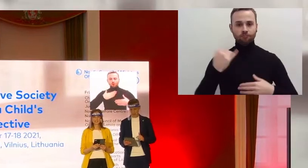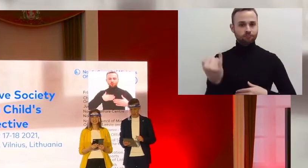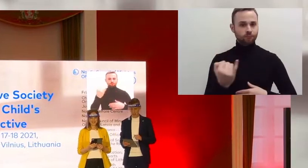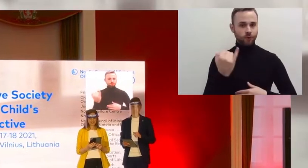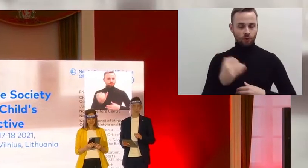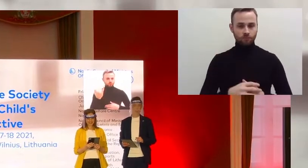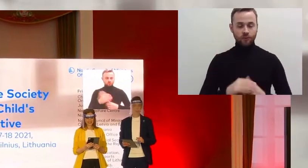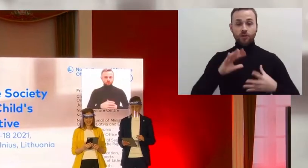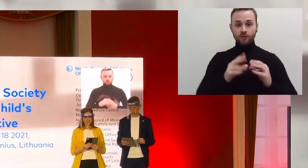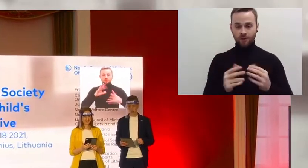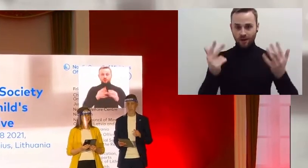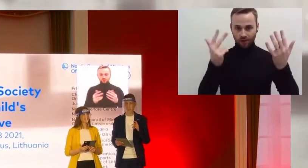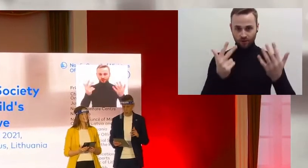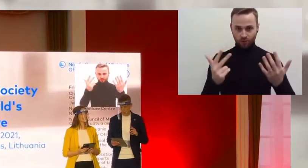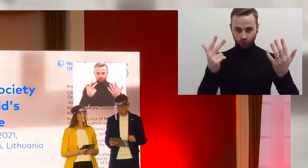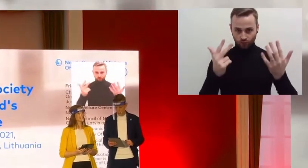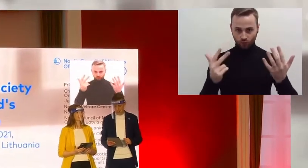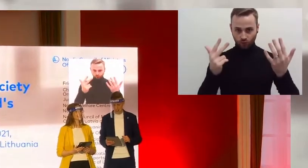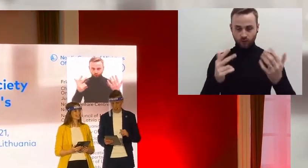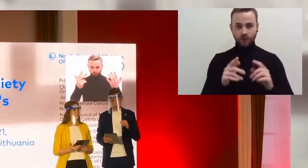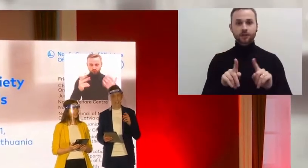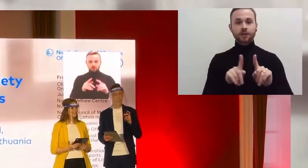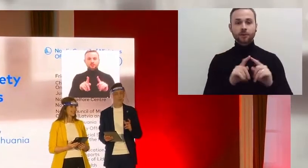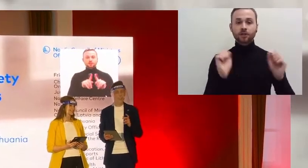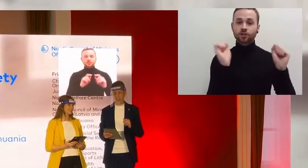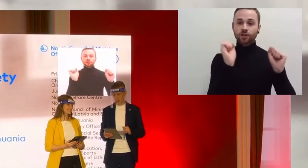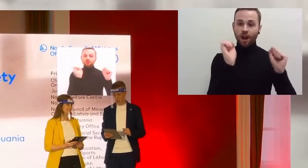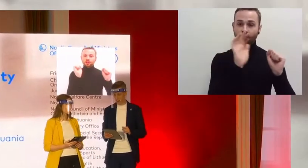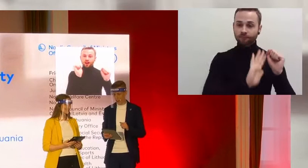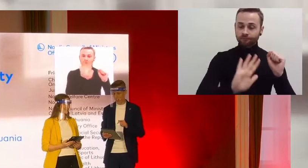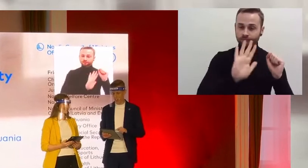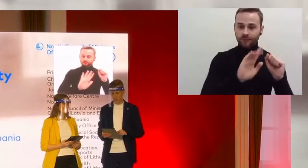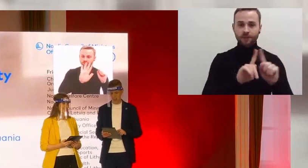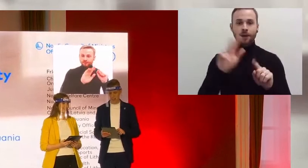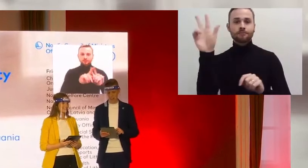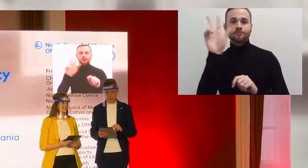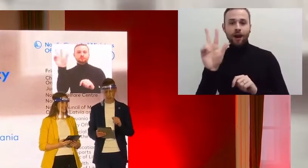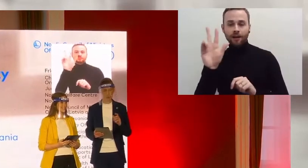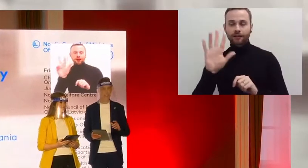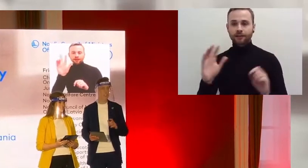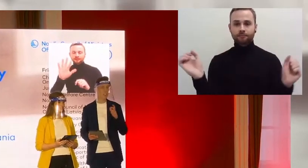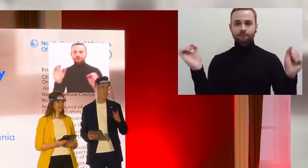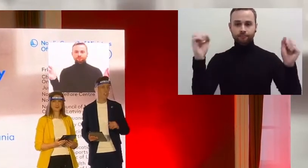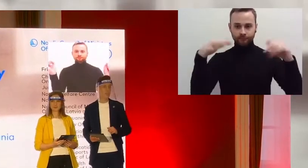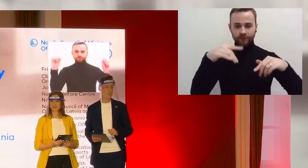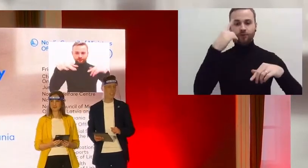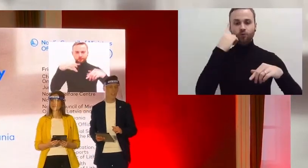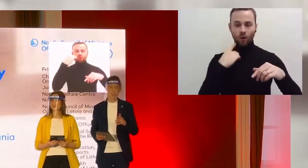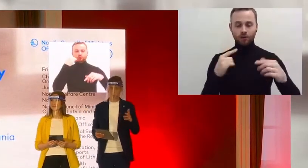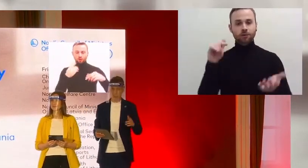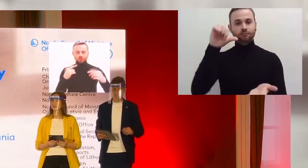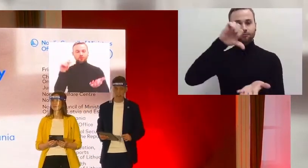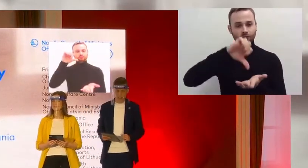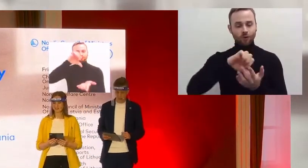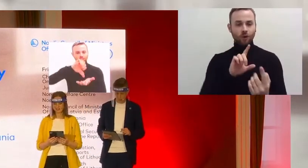and virtually to open up the floor for the mutual dialogue on accumulated knowledge and good practices for strengthening children's well-being